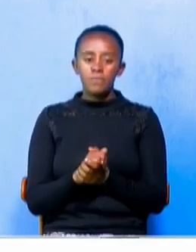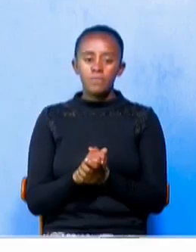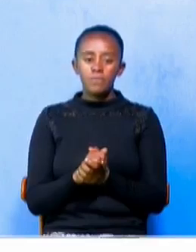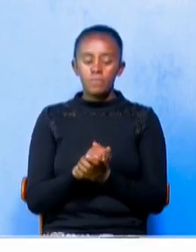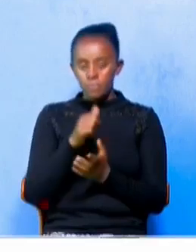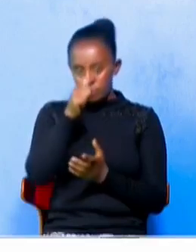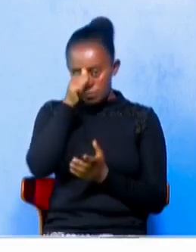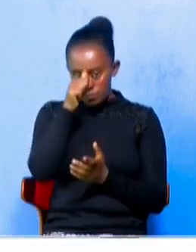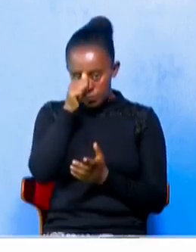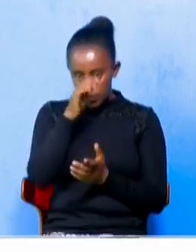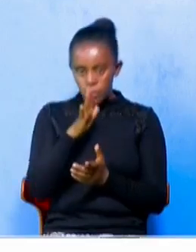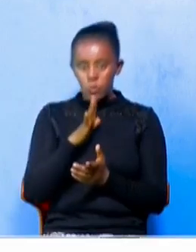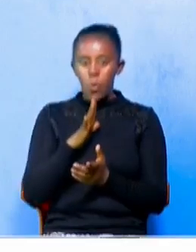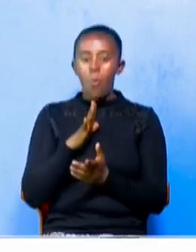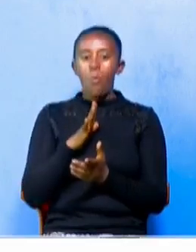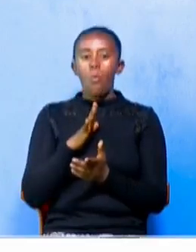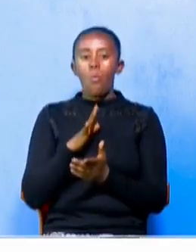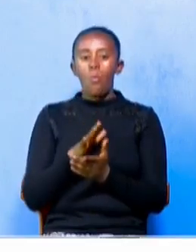Ato